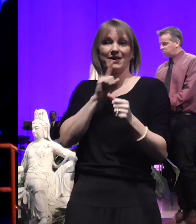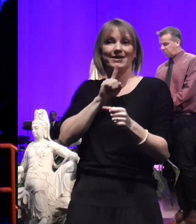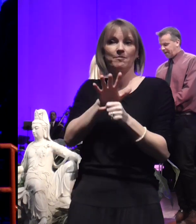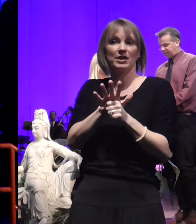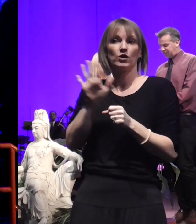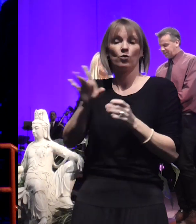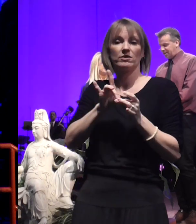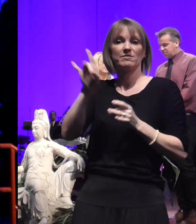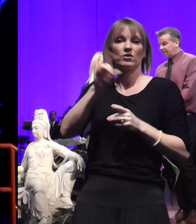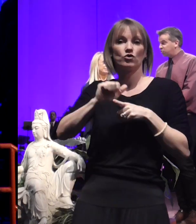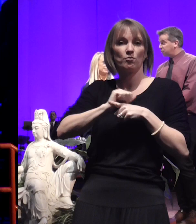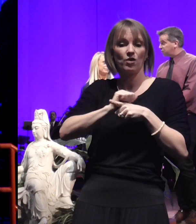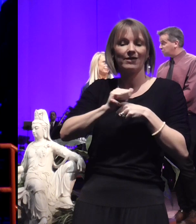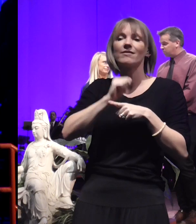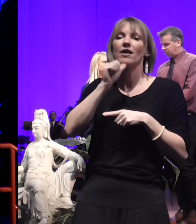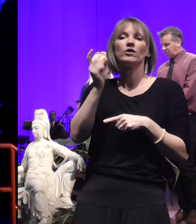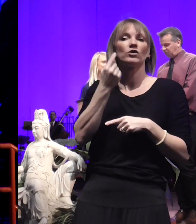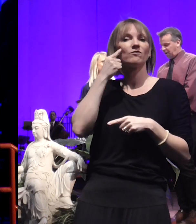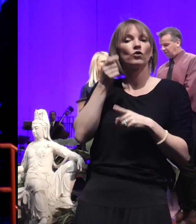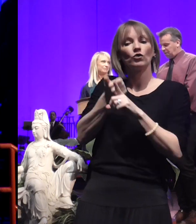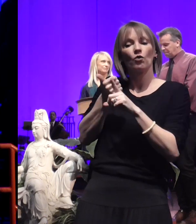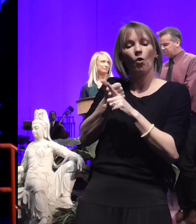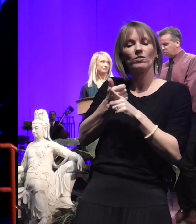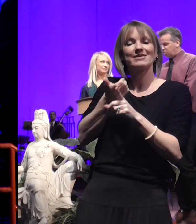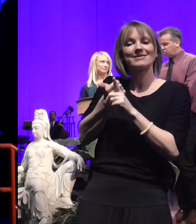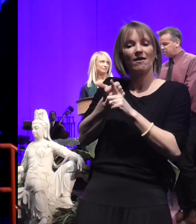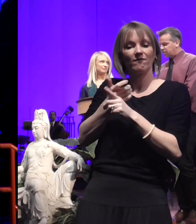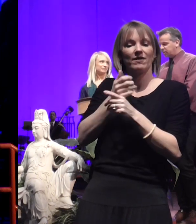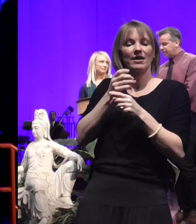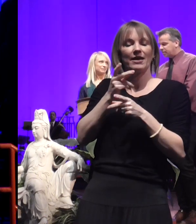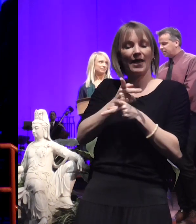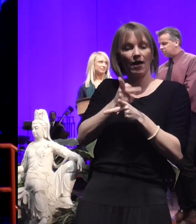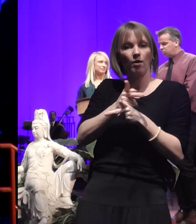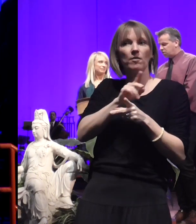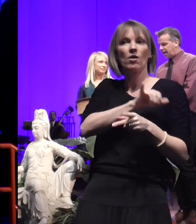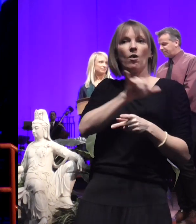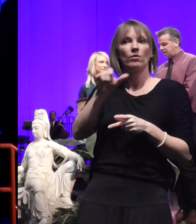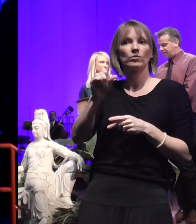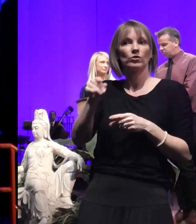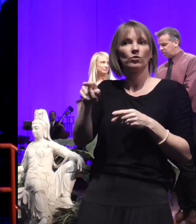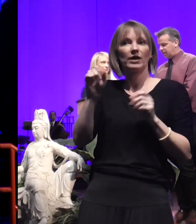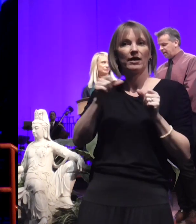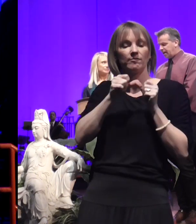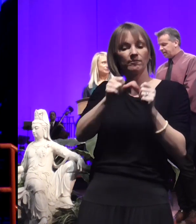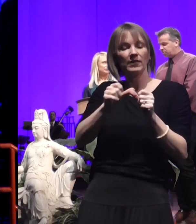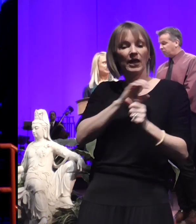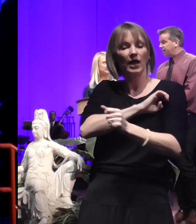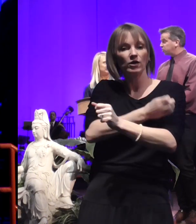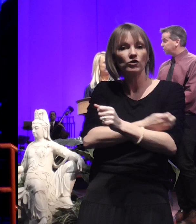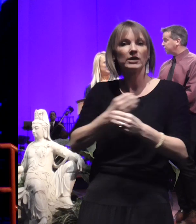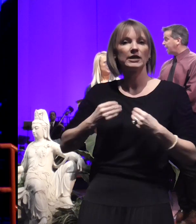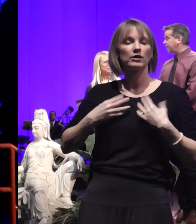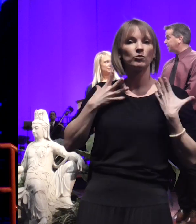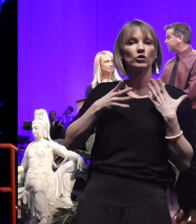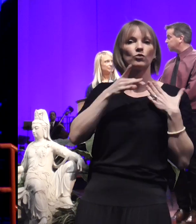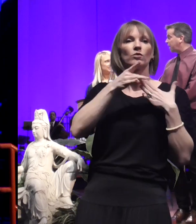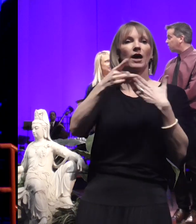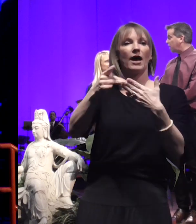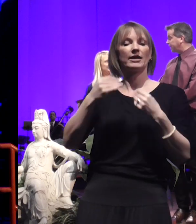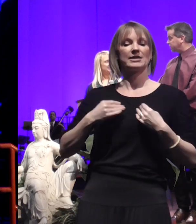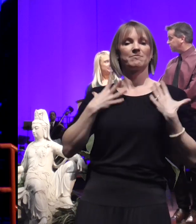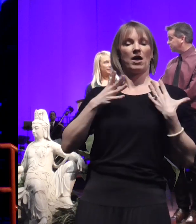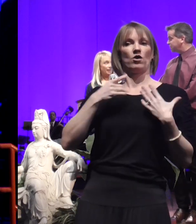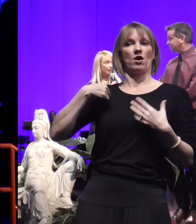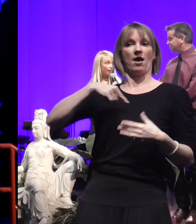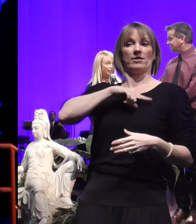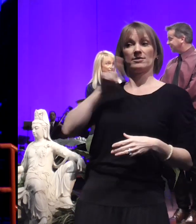own spiritual practice, not just for your own self-care, but so that you can continue to have the energy and inspiration to guide and